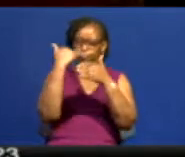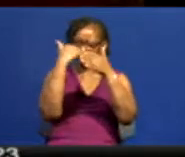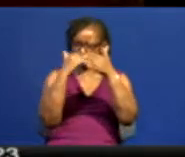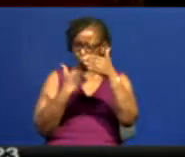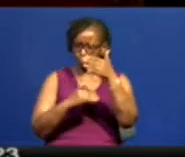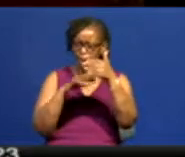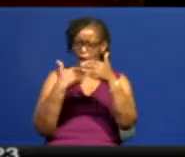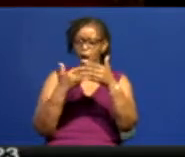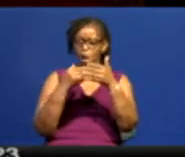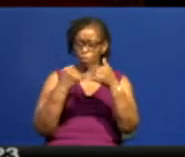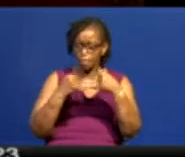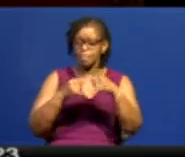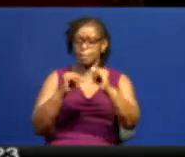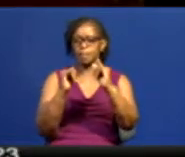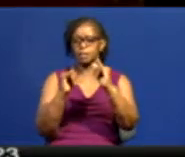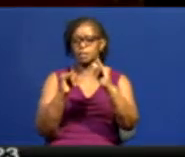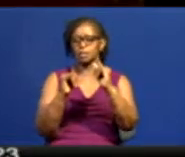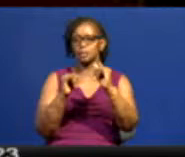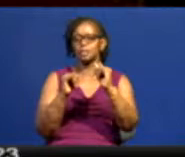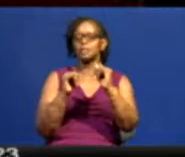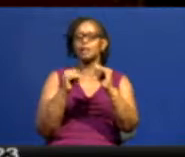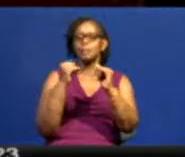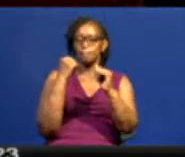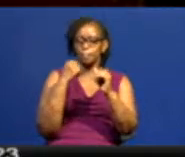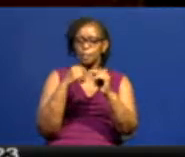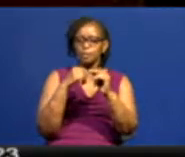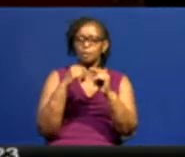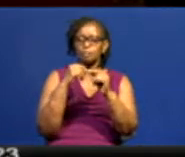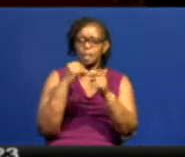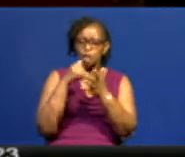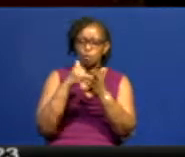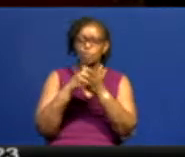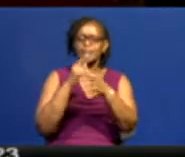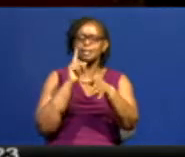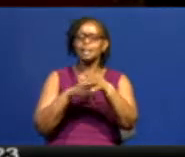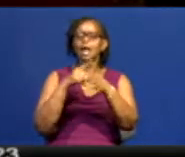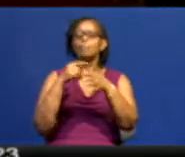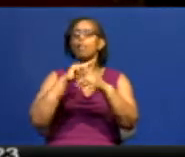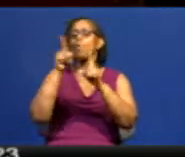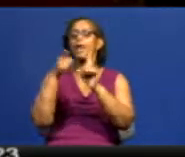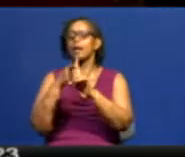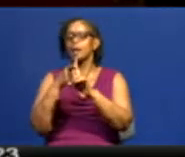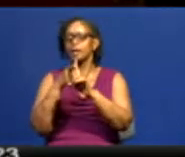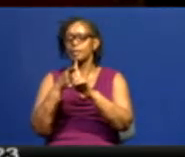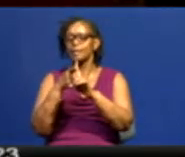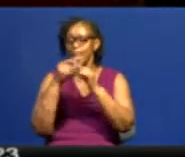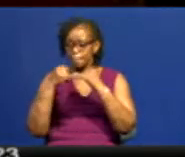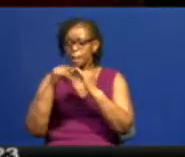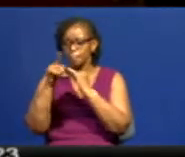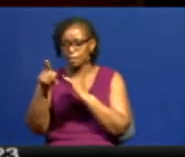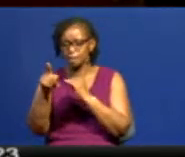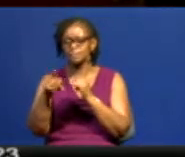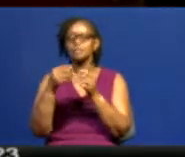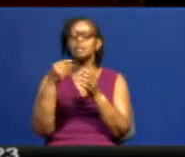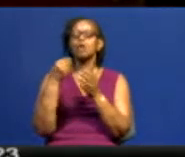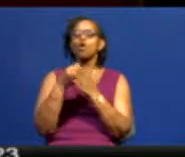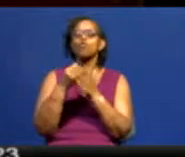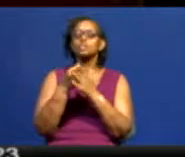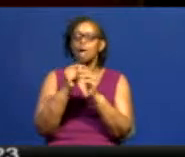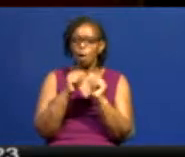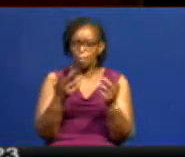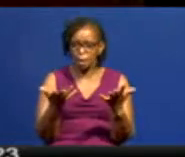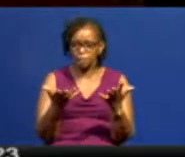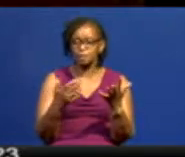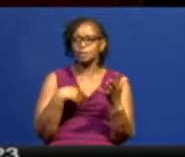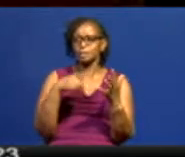The implementation matrix will, among other things, capture timelines, responsibilities, actors, and costs. Further, it will provide for an